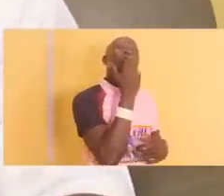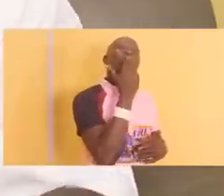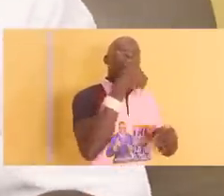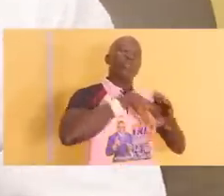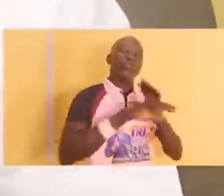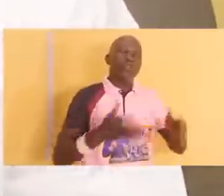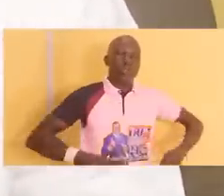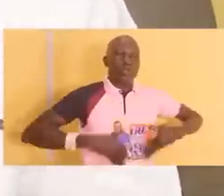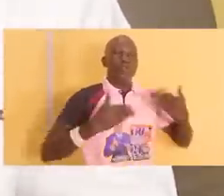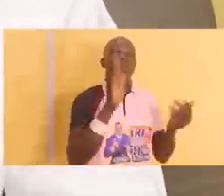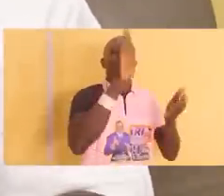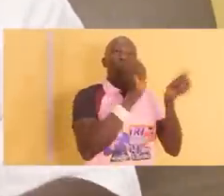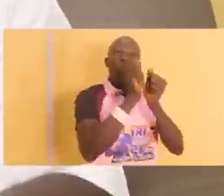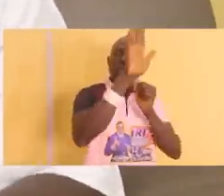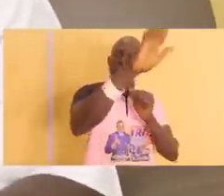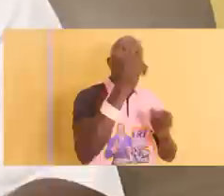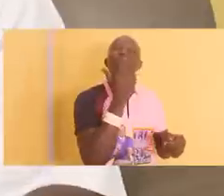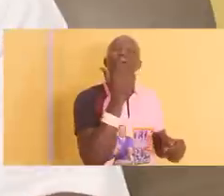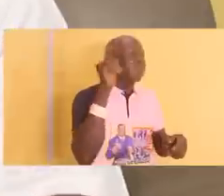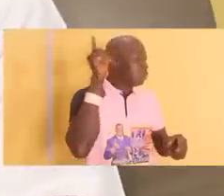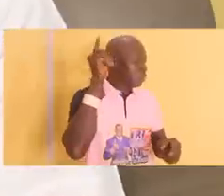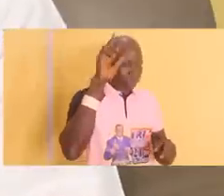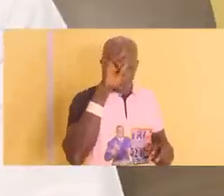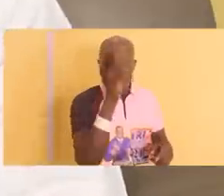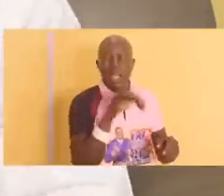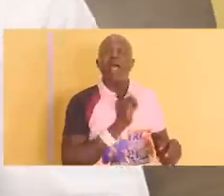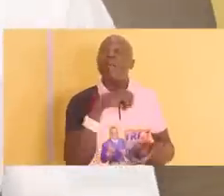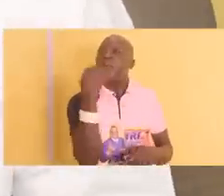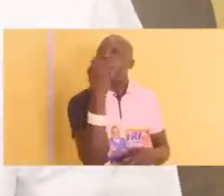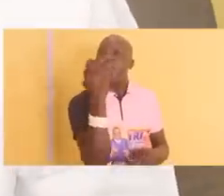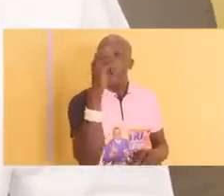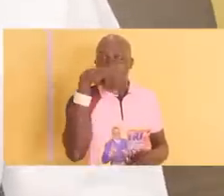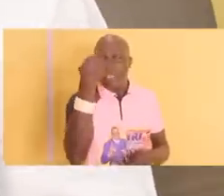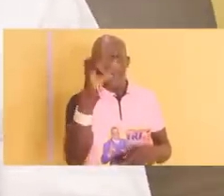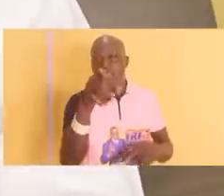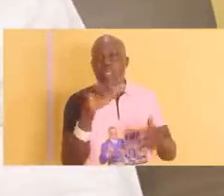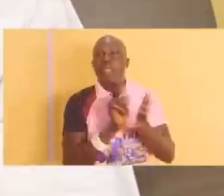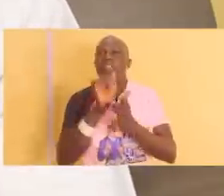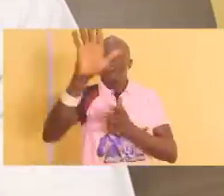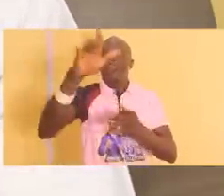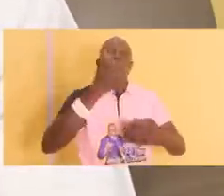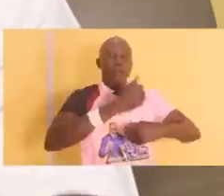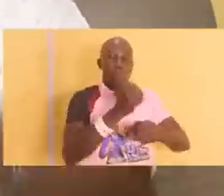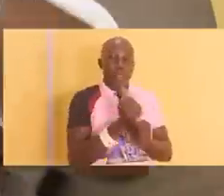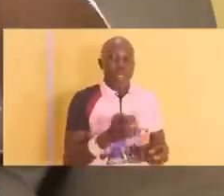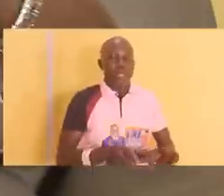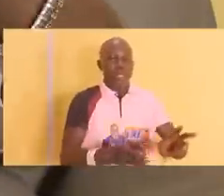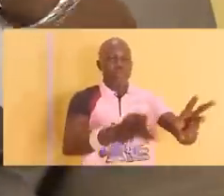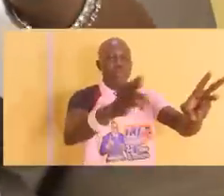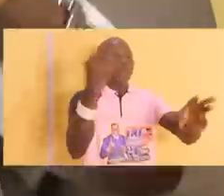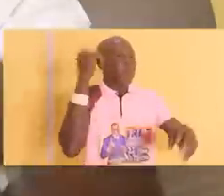In the name of Jesus. You confess with your mouth. Listen to me, sir. I prophesy. You are the